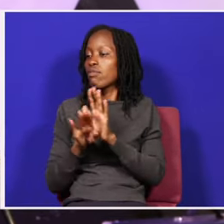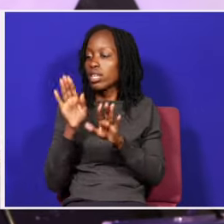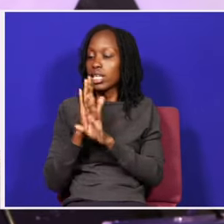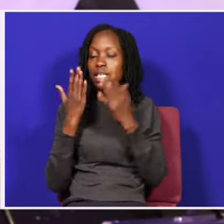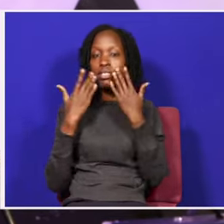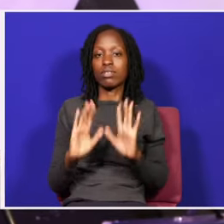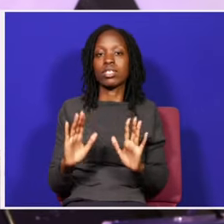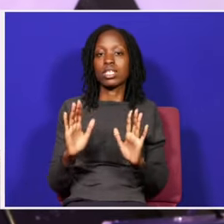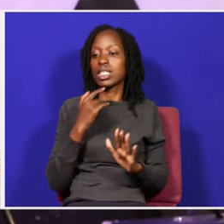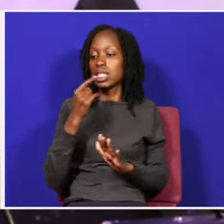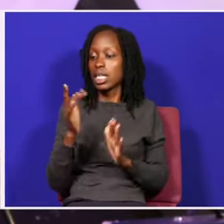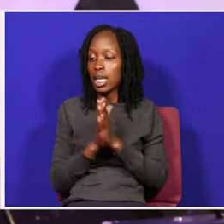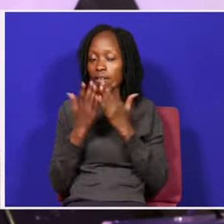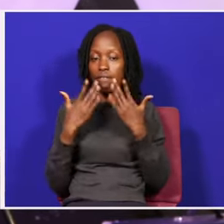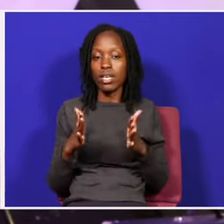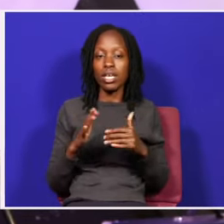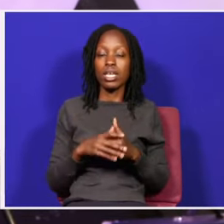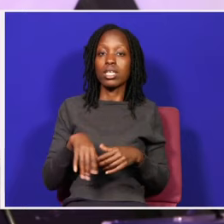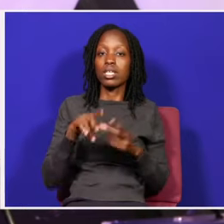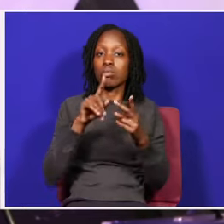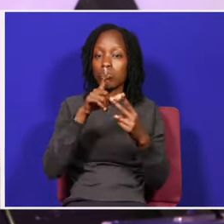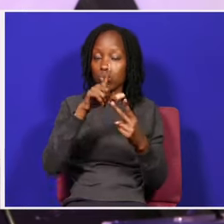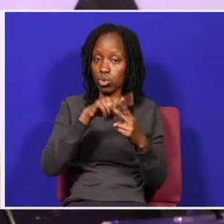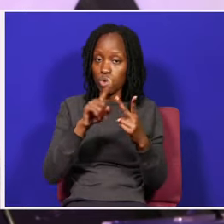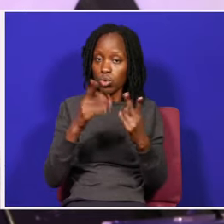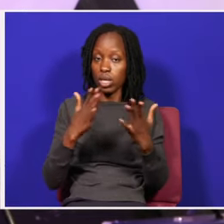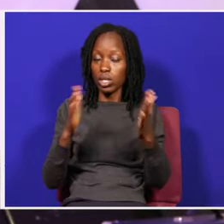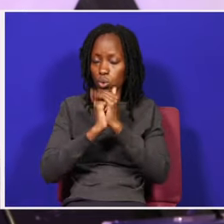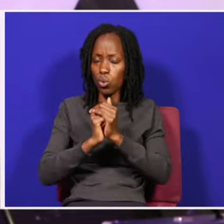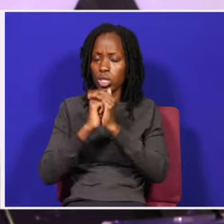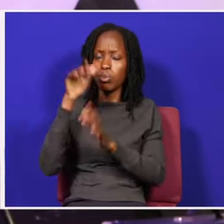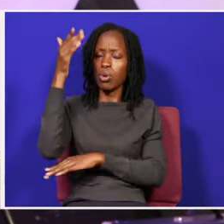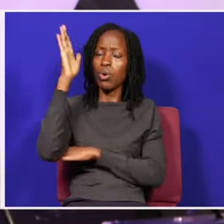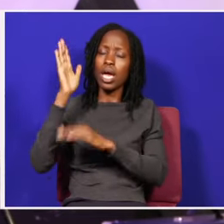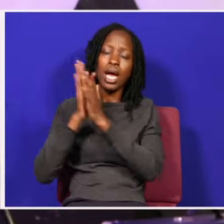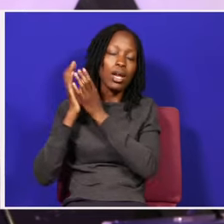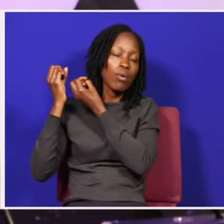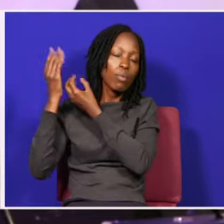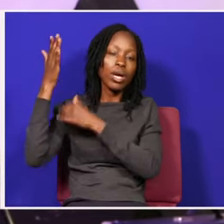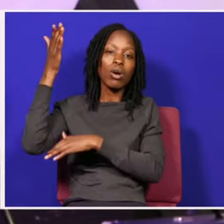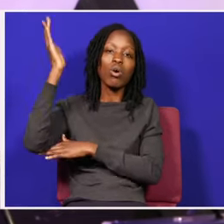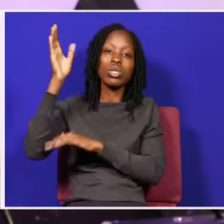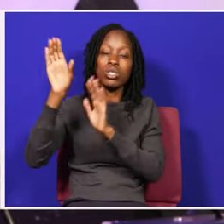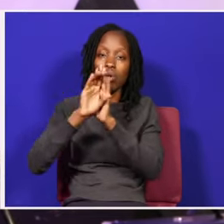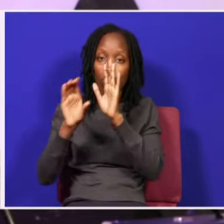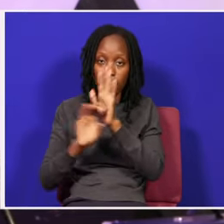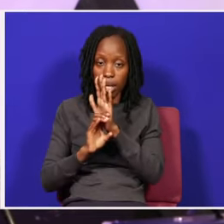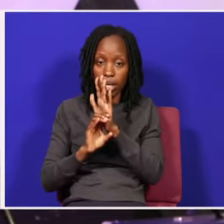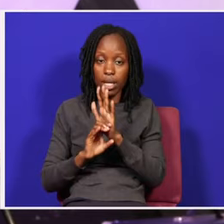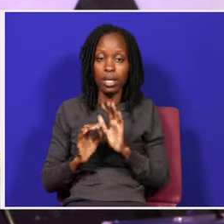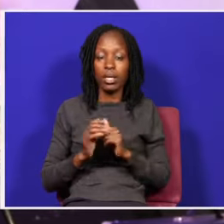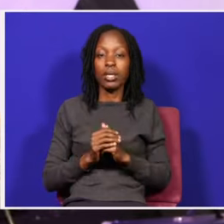said and done, these two things, worshiping God and obedience and the keeping of his